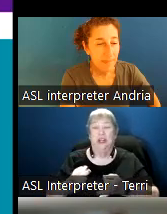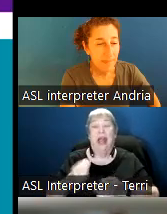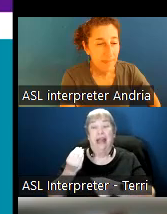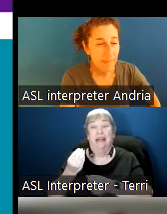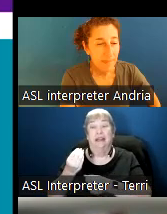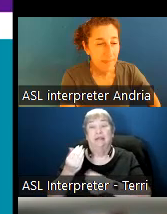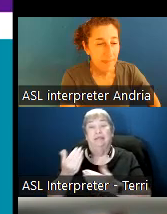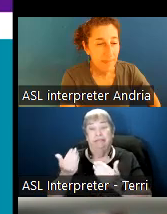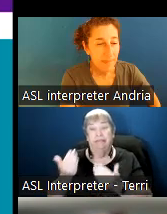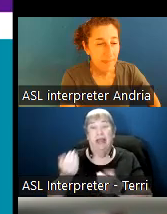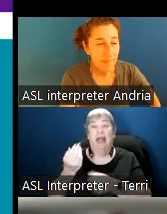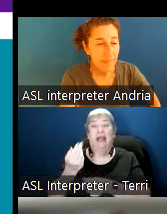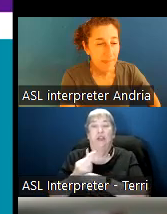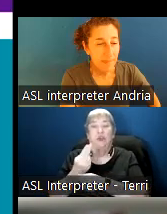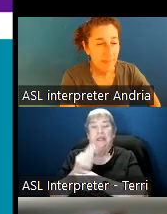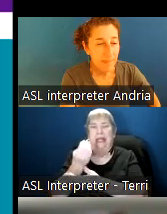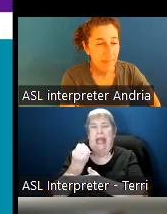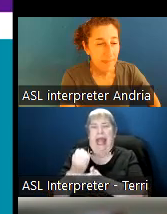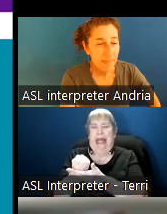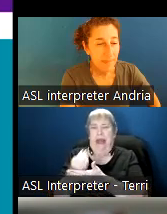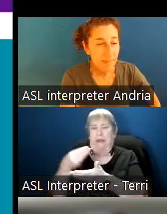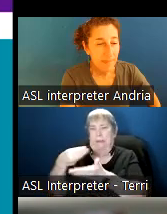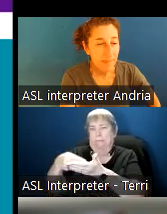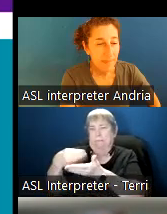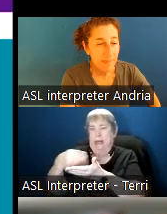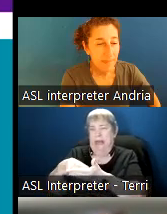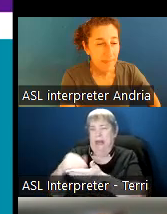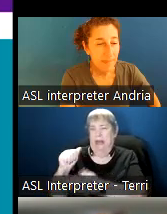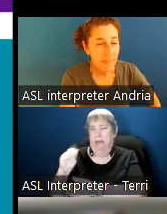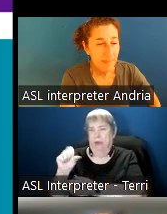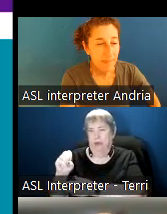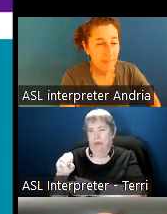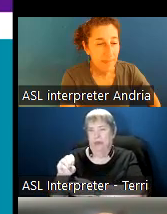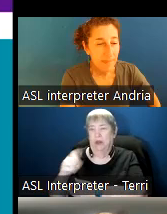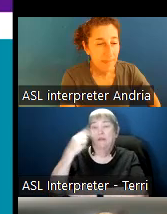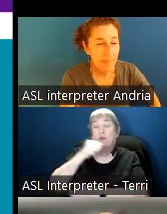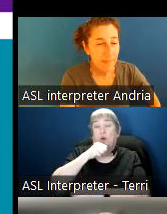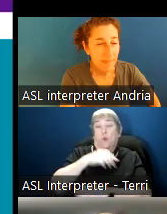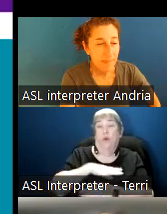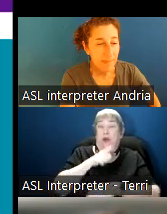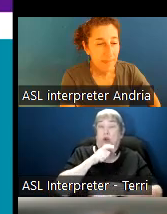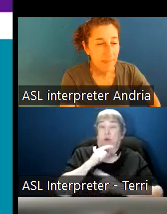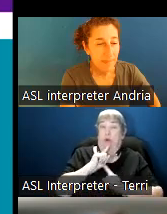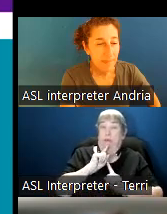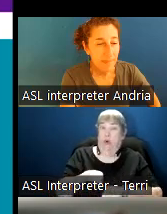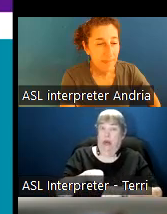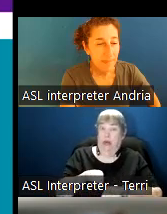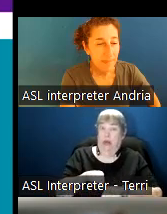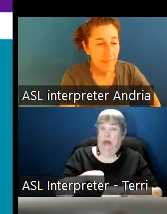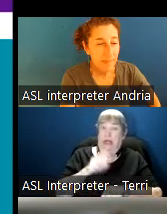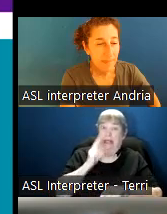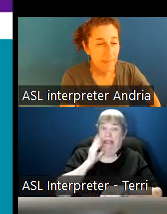for people who reported, women who reported being in intimate partner violent relationships, 94